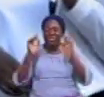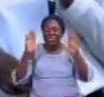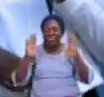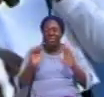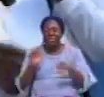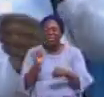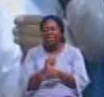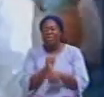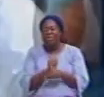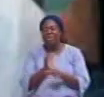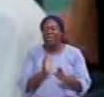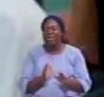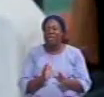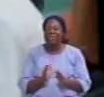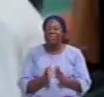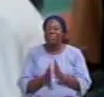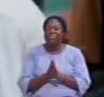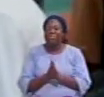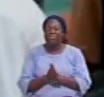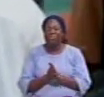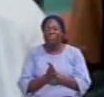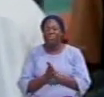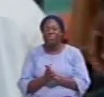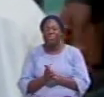Amen. Let's clap our hands.